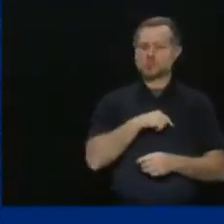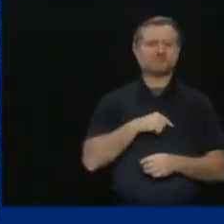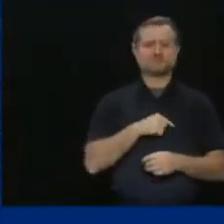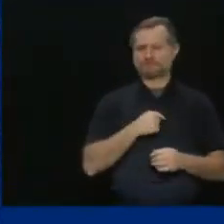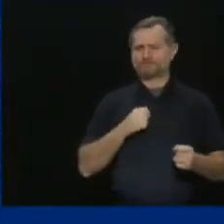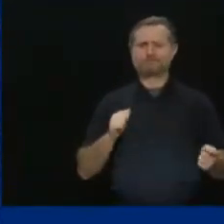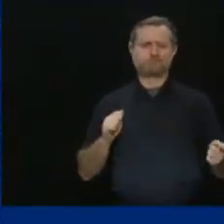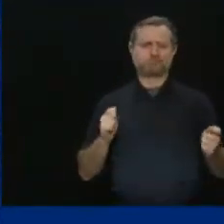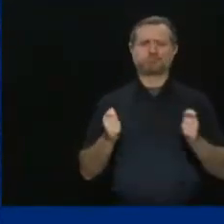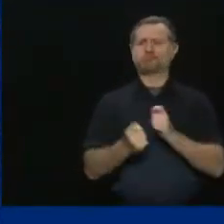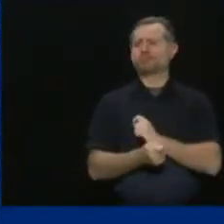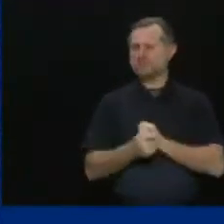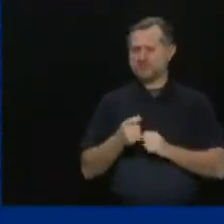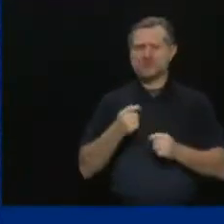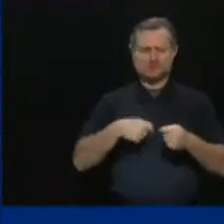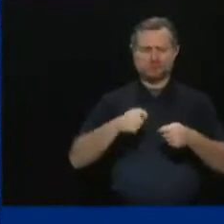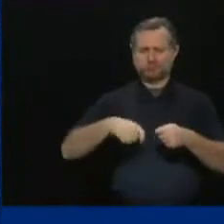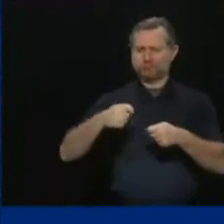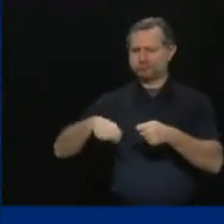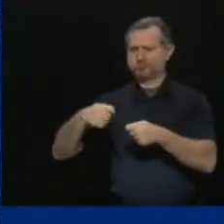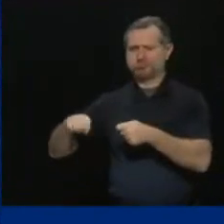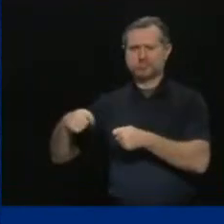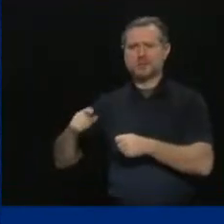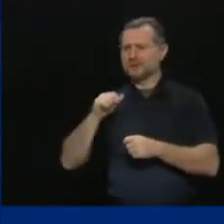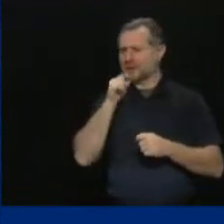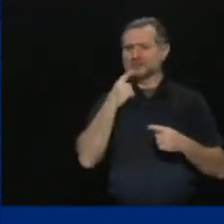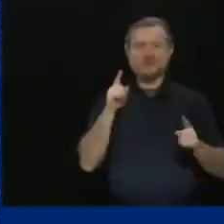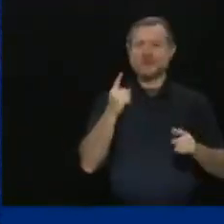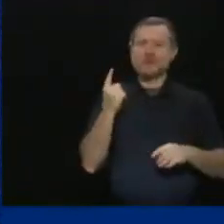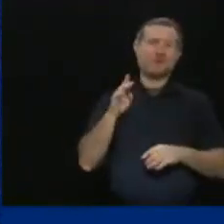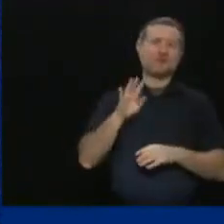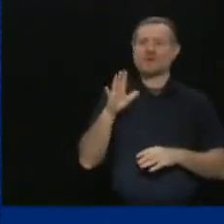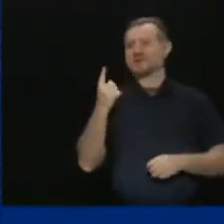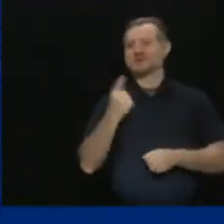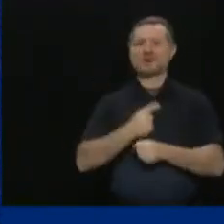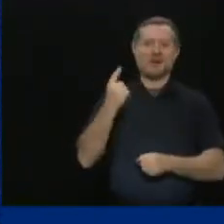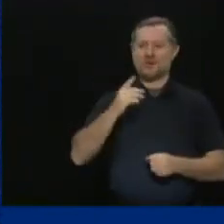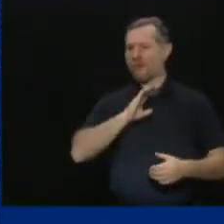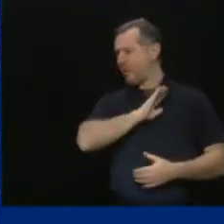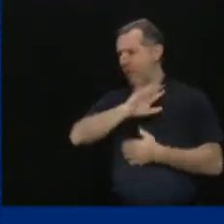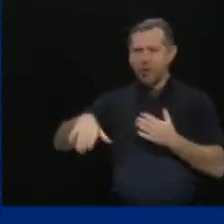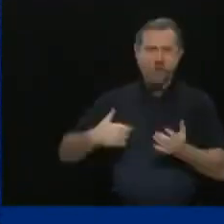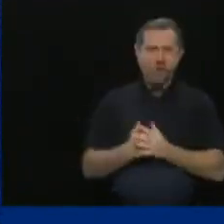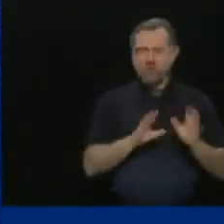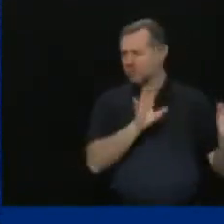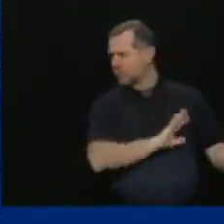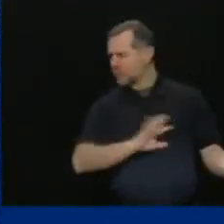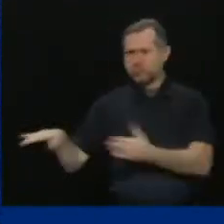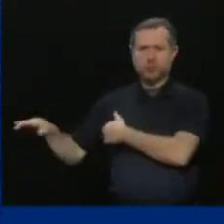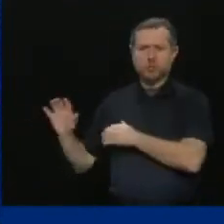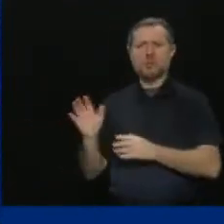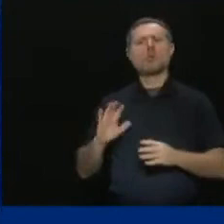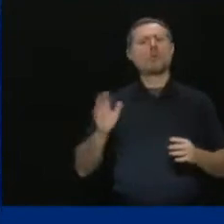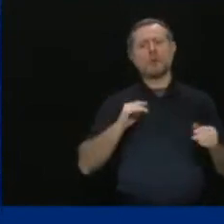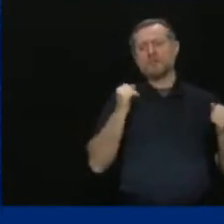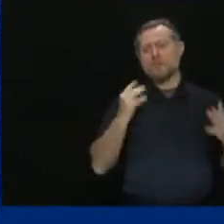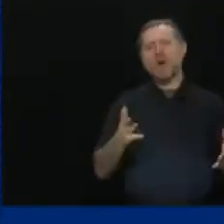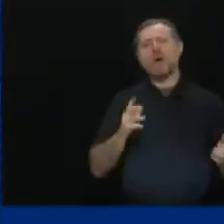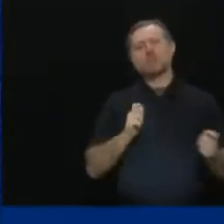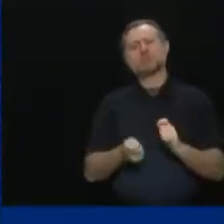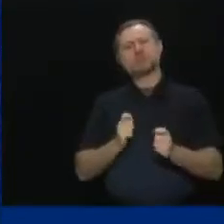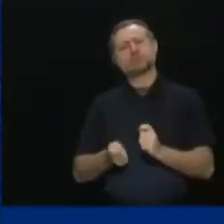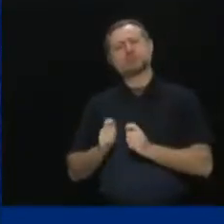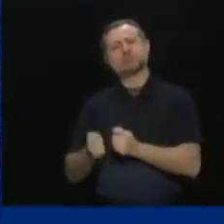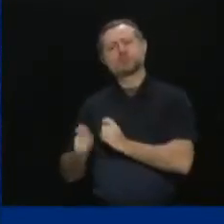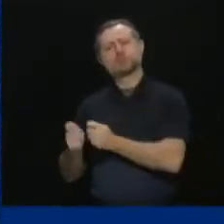say they're all going to happen on day 45. I held out as that is a time when you've already seen major changes in the second